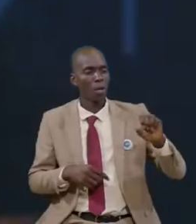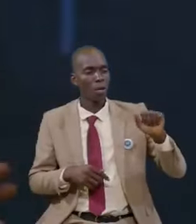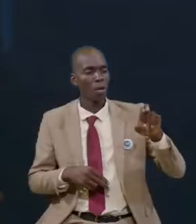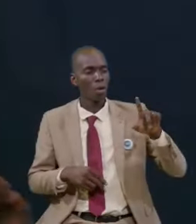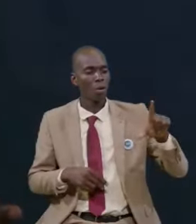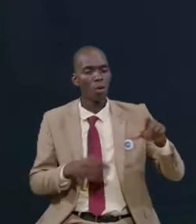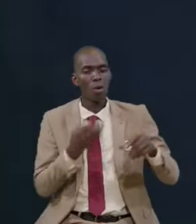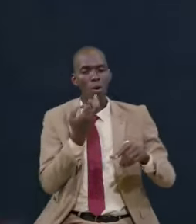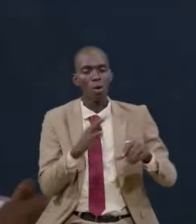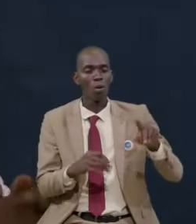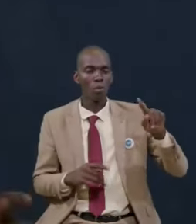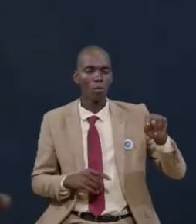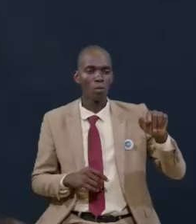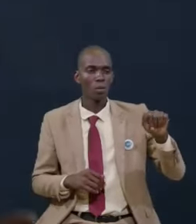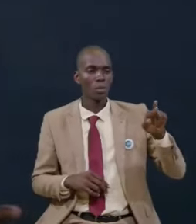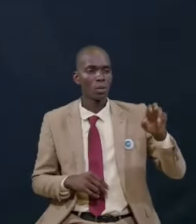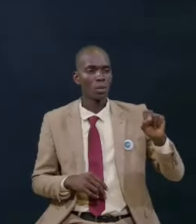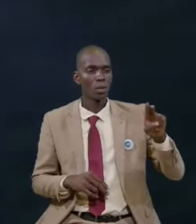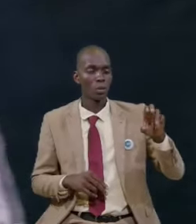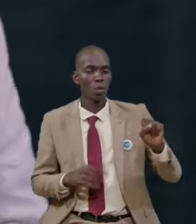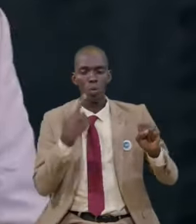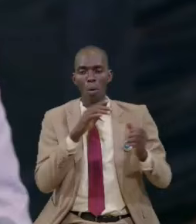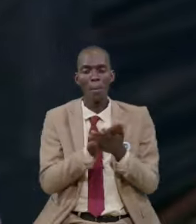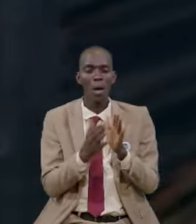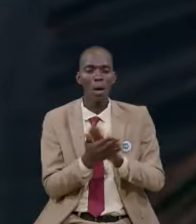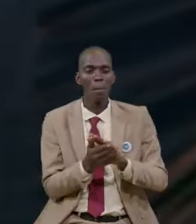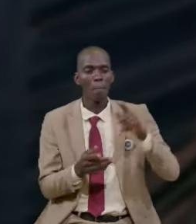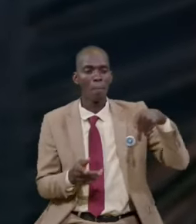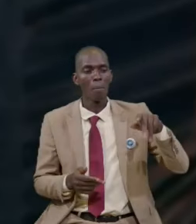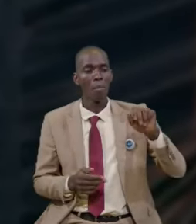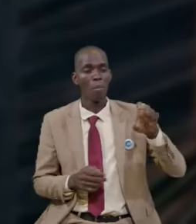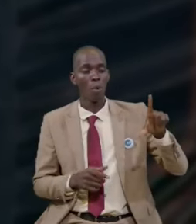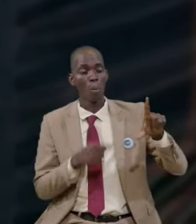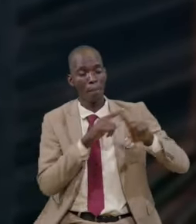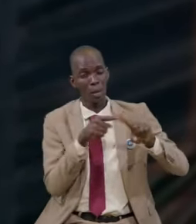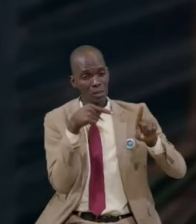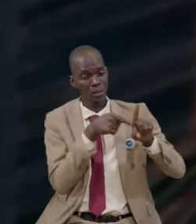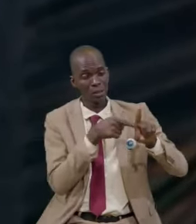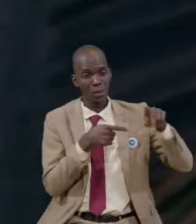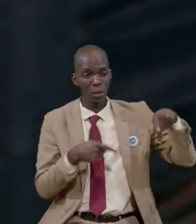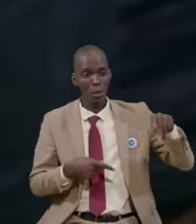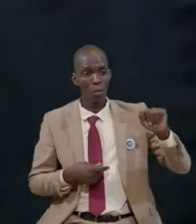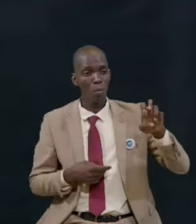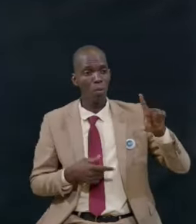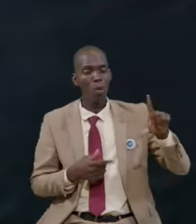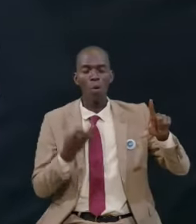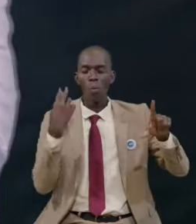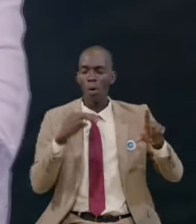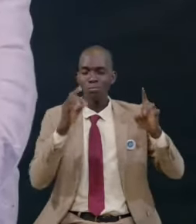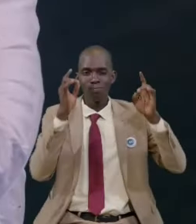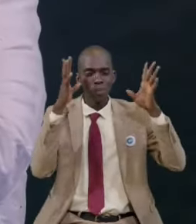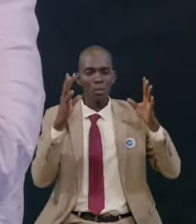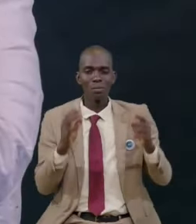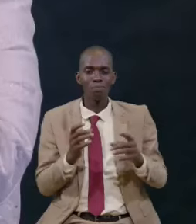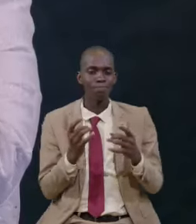But this Paul, he was injurious. He was terrible. He was living a life